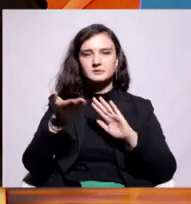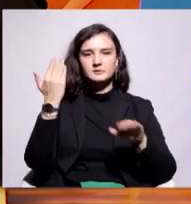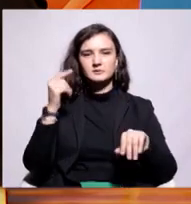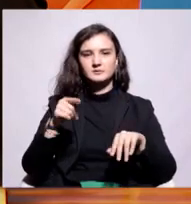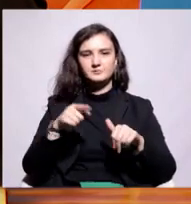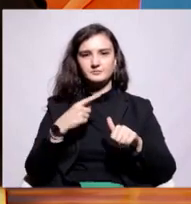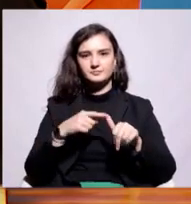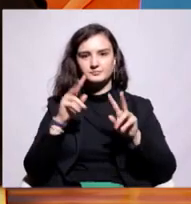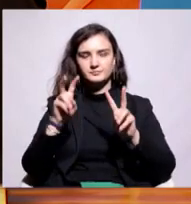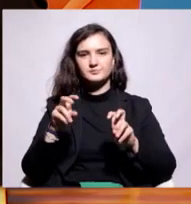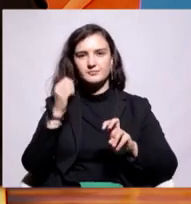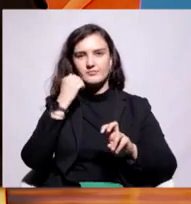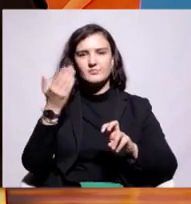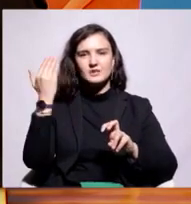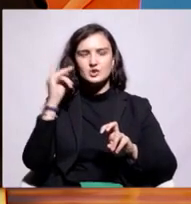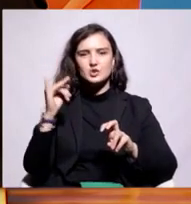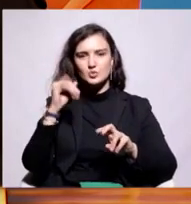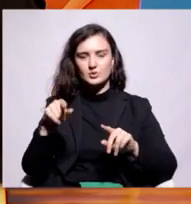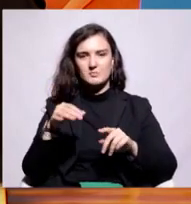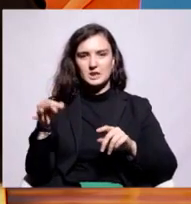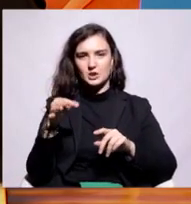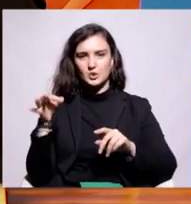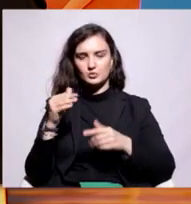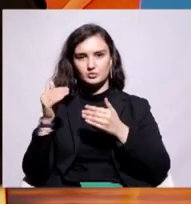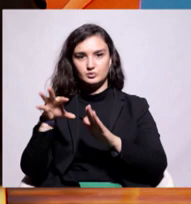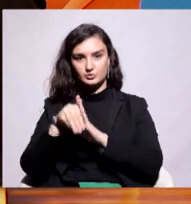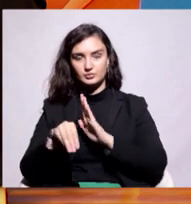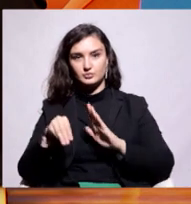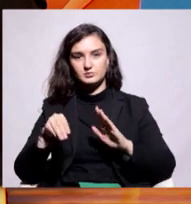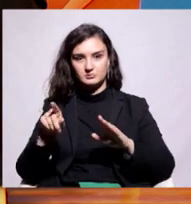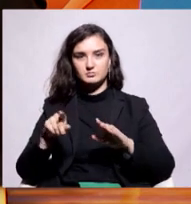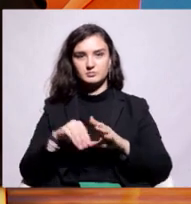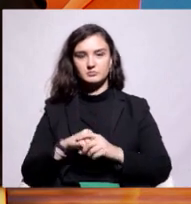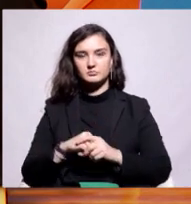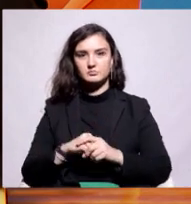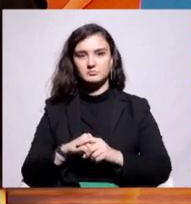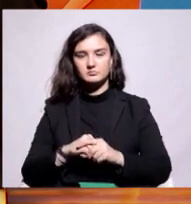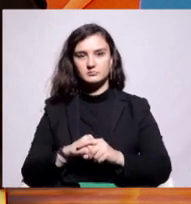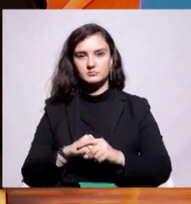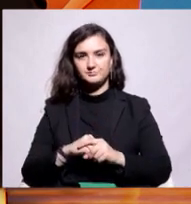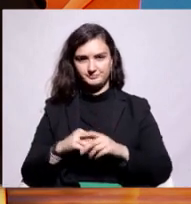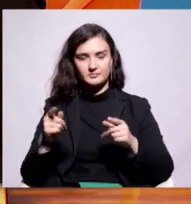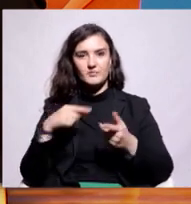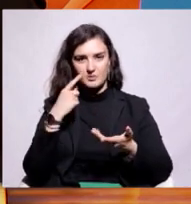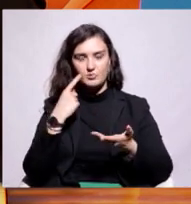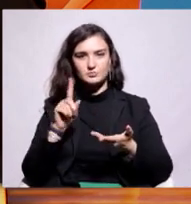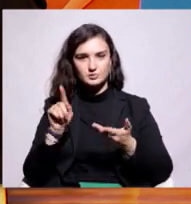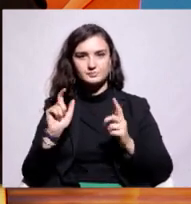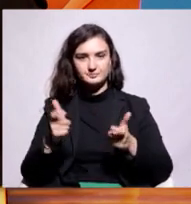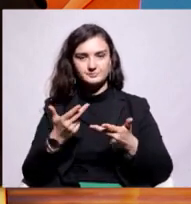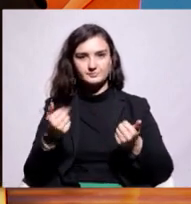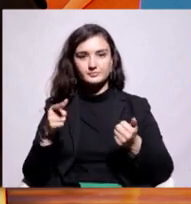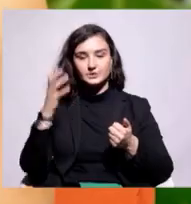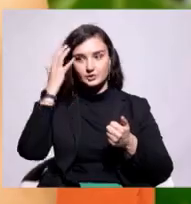of the early history of this region. So which Wonderdog confirms that